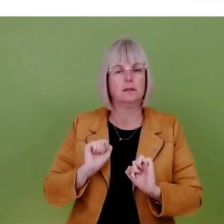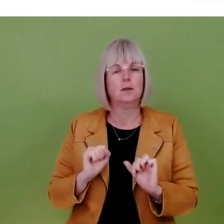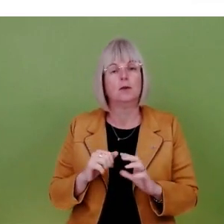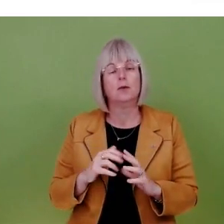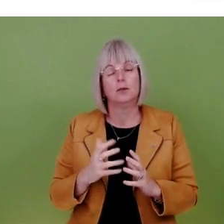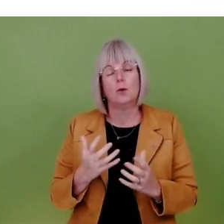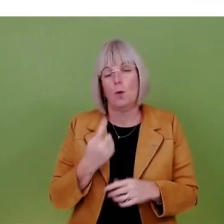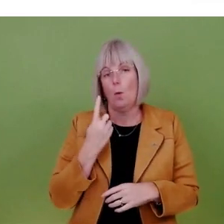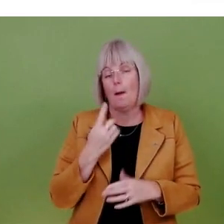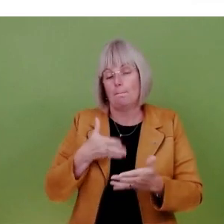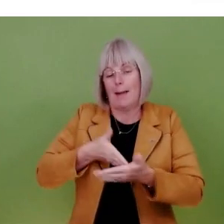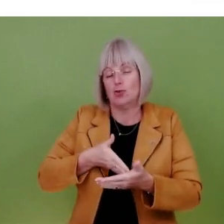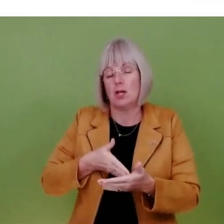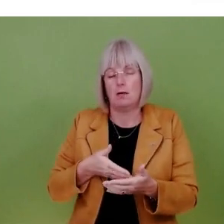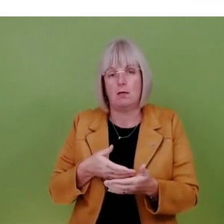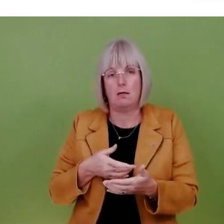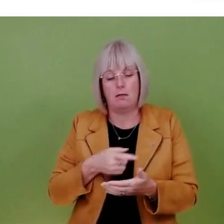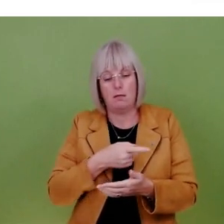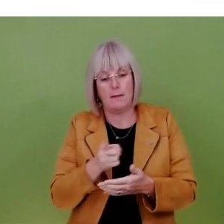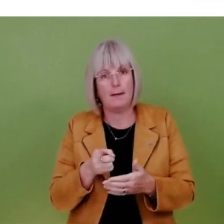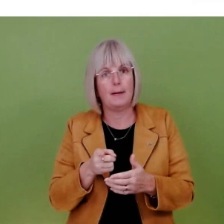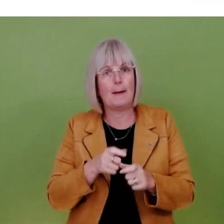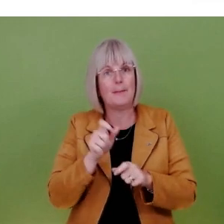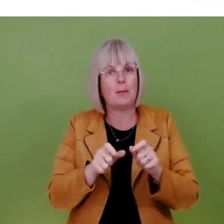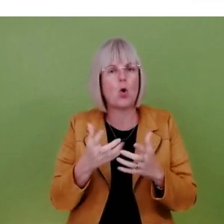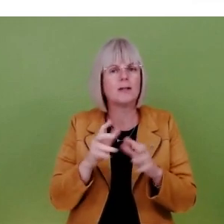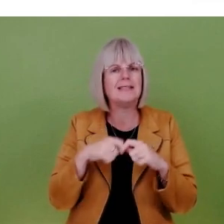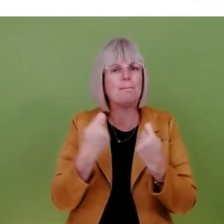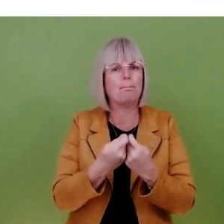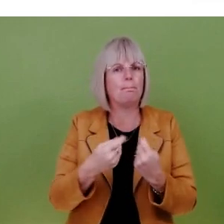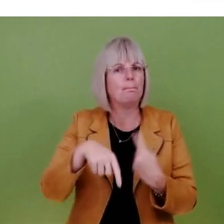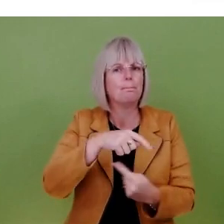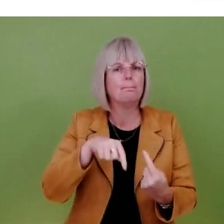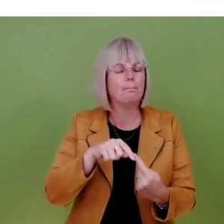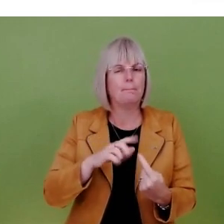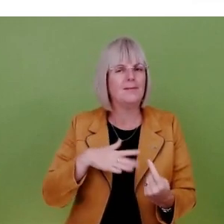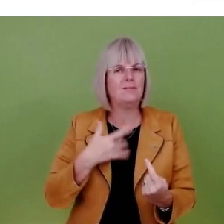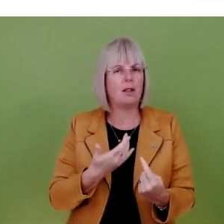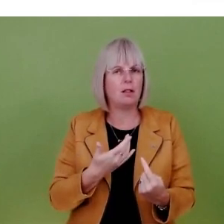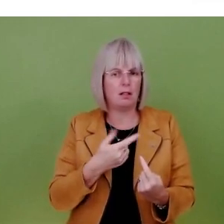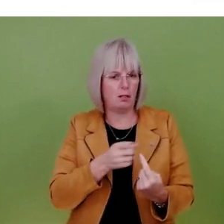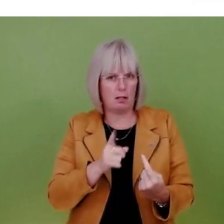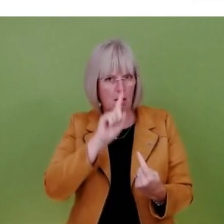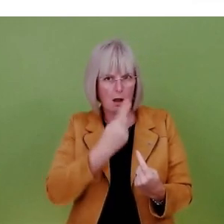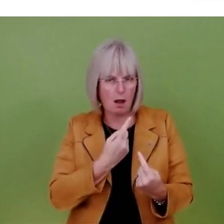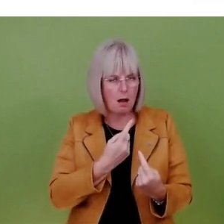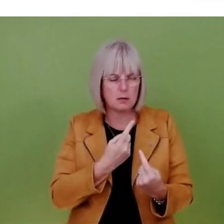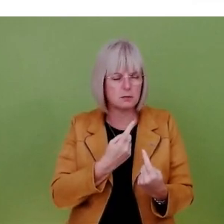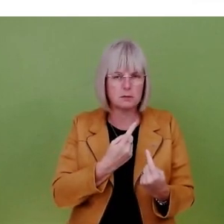people or teams not feeling able or willing to address the problem in itself.